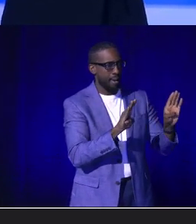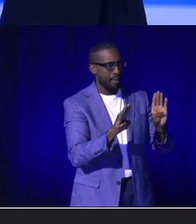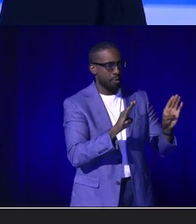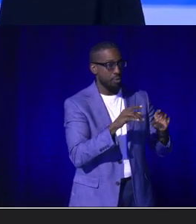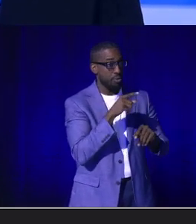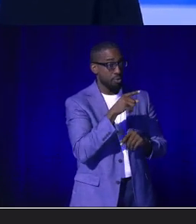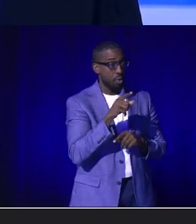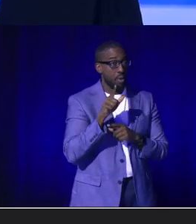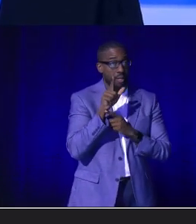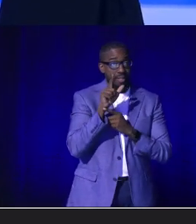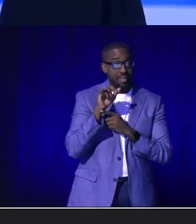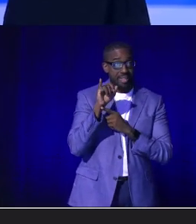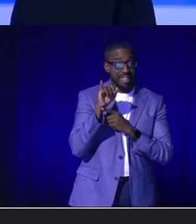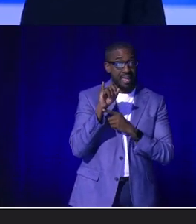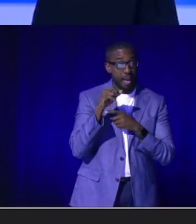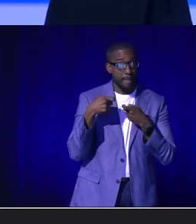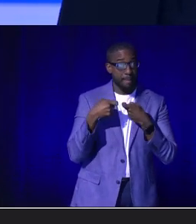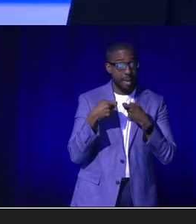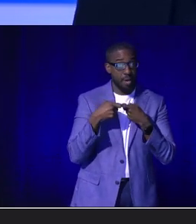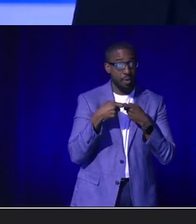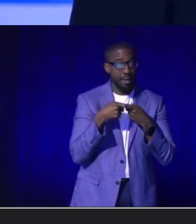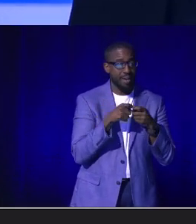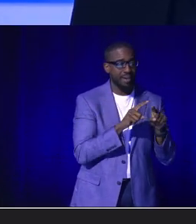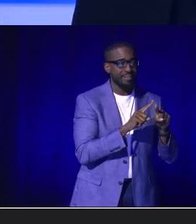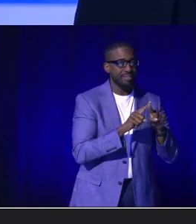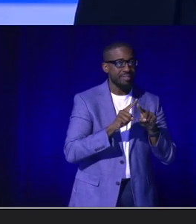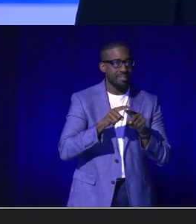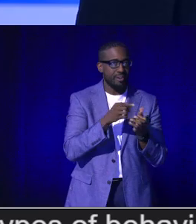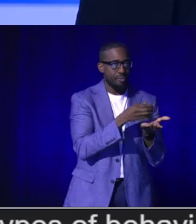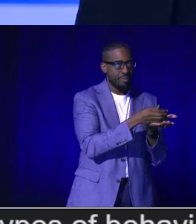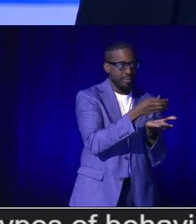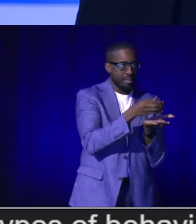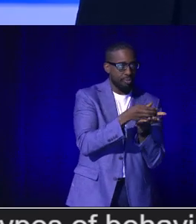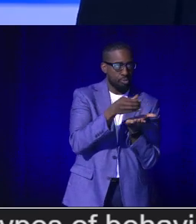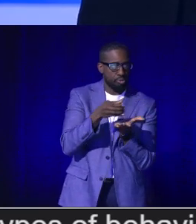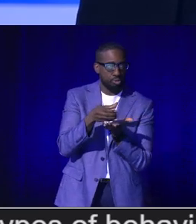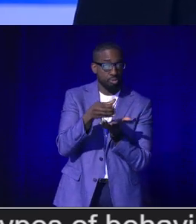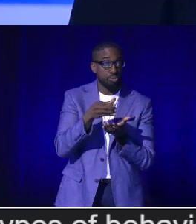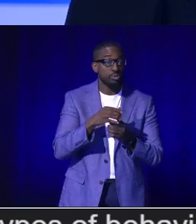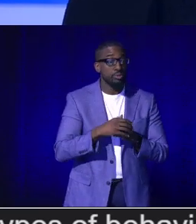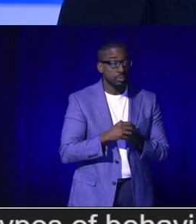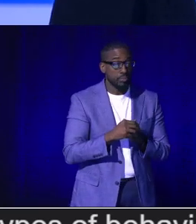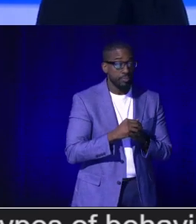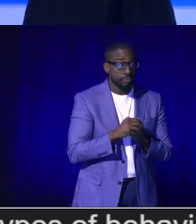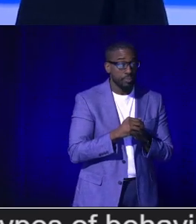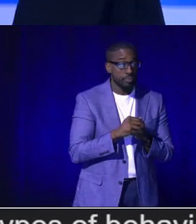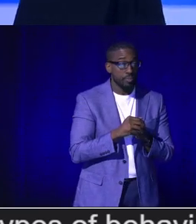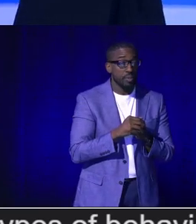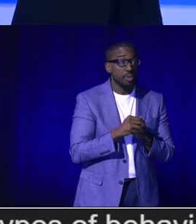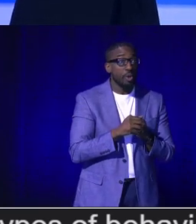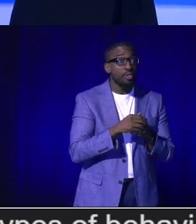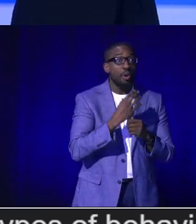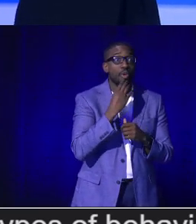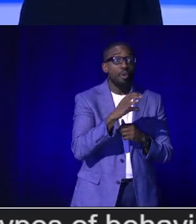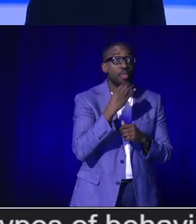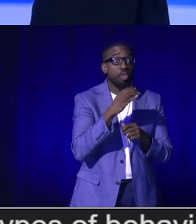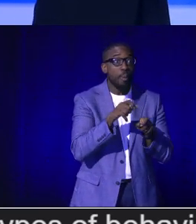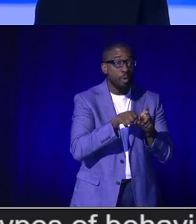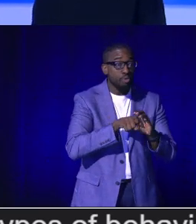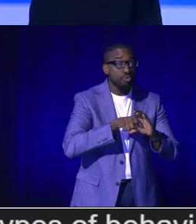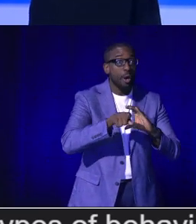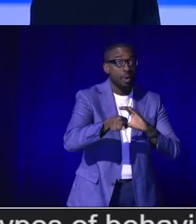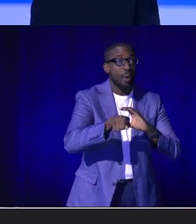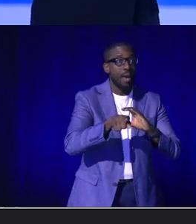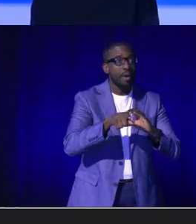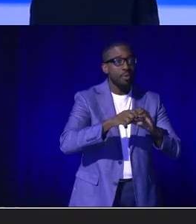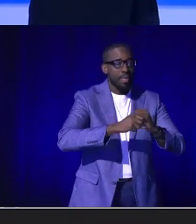lithium-ion batteries with different cathodes. And the final reaction when a thermal runaway is the combustion of the cathode. And so by